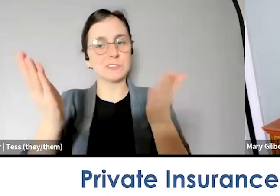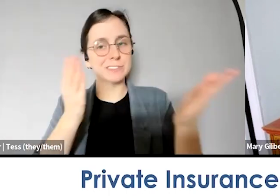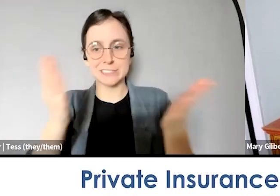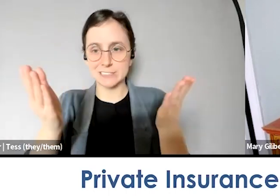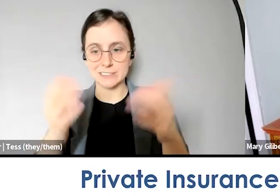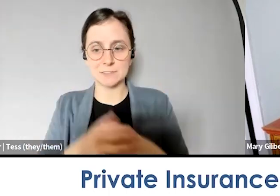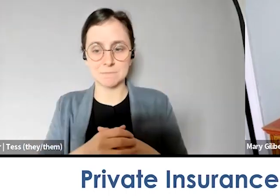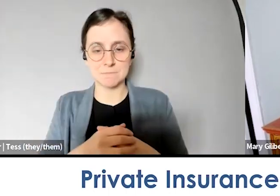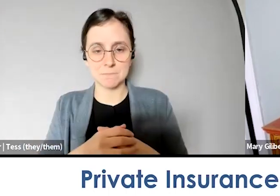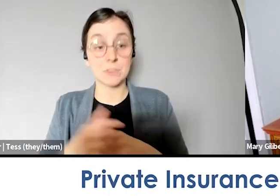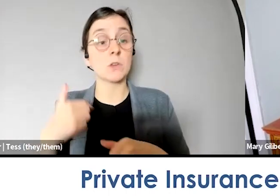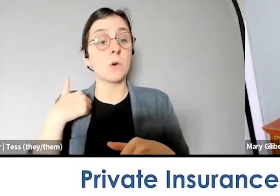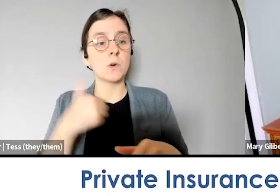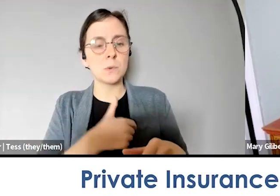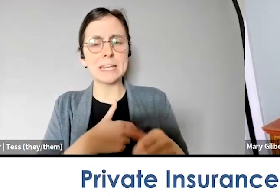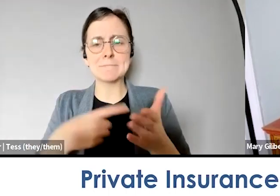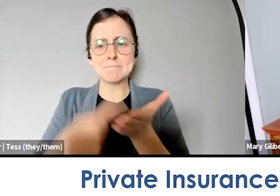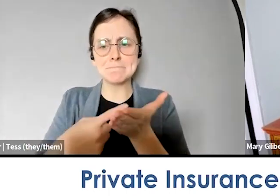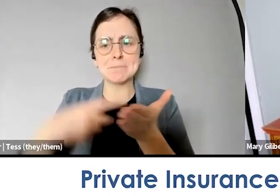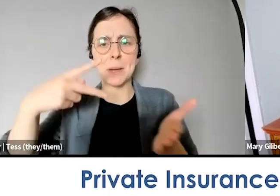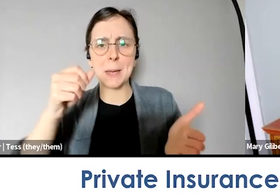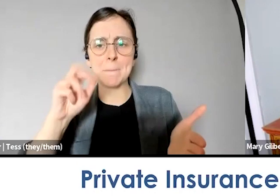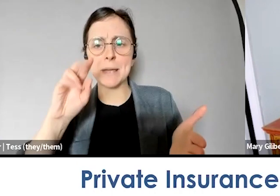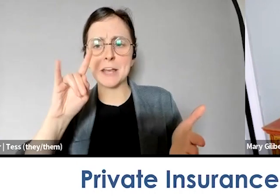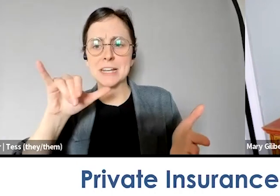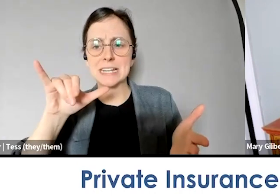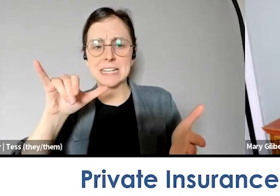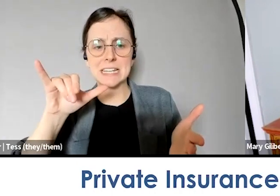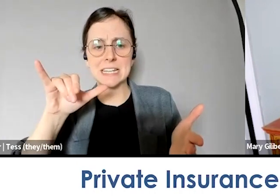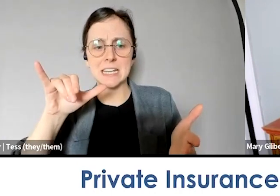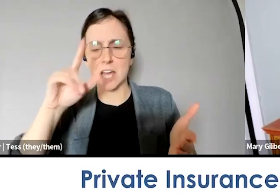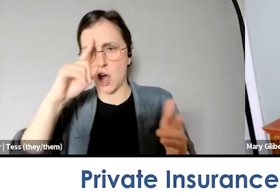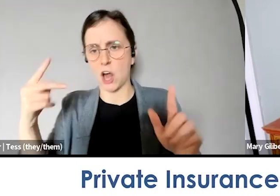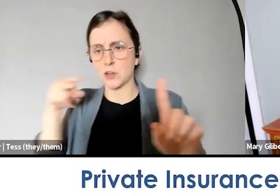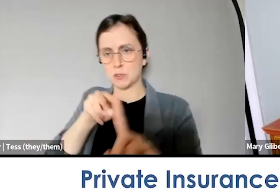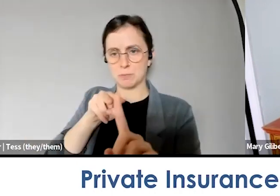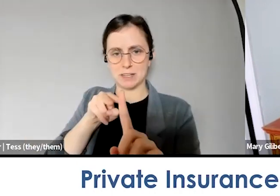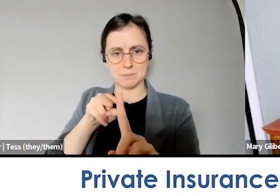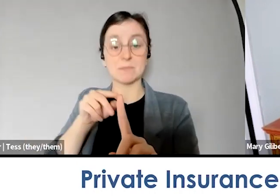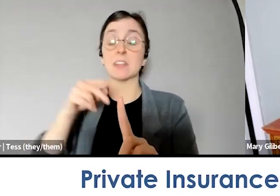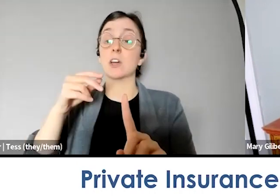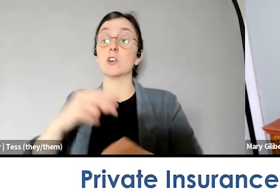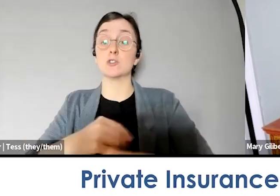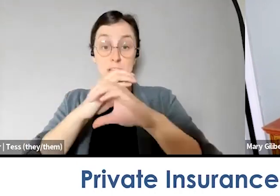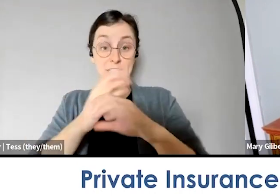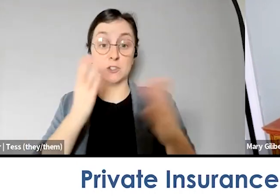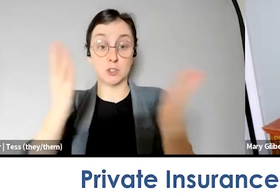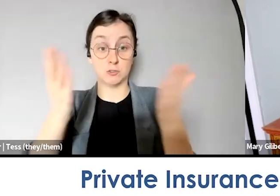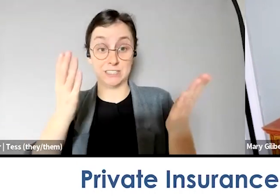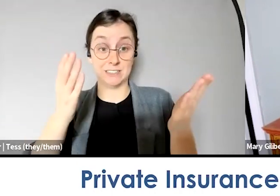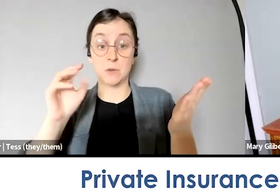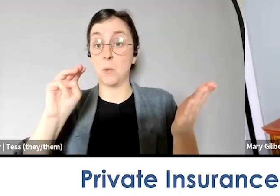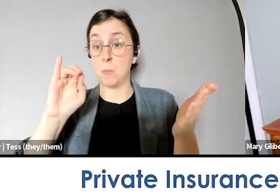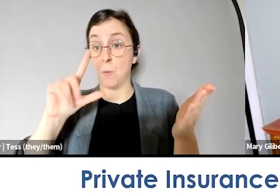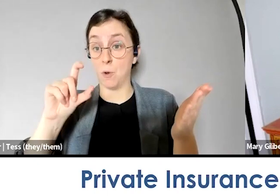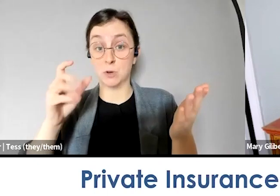talked about a parity argument that mobile crisis should be seen as emergency services and should be covered under the marketplace